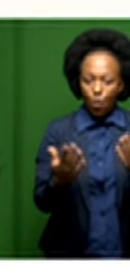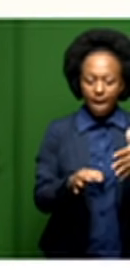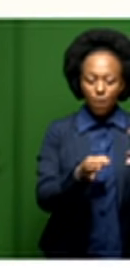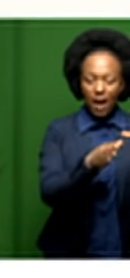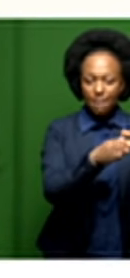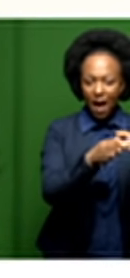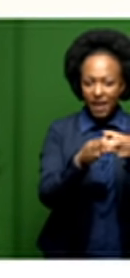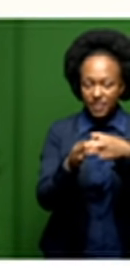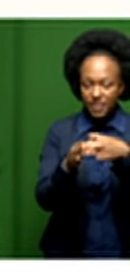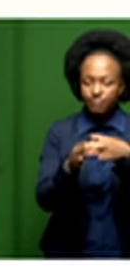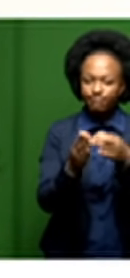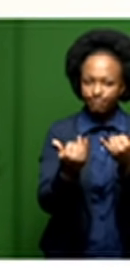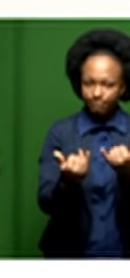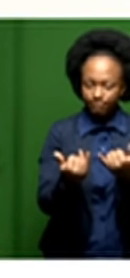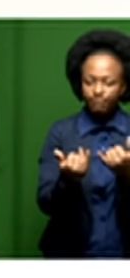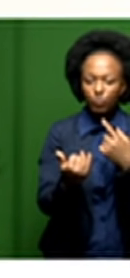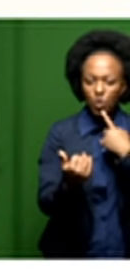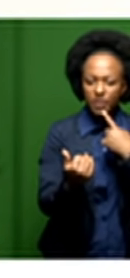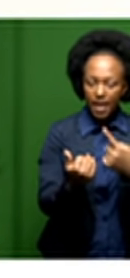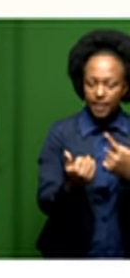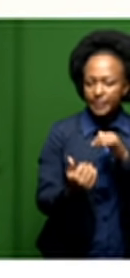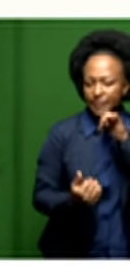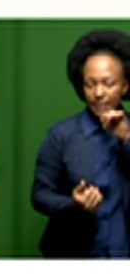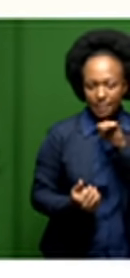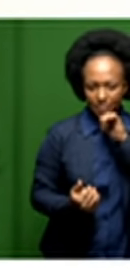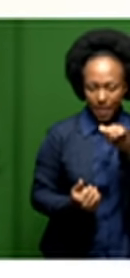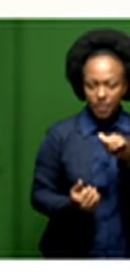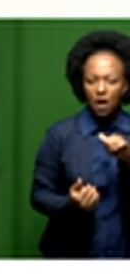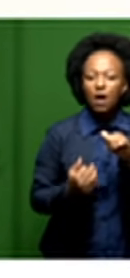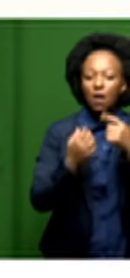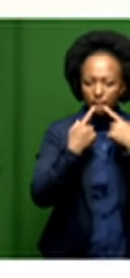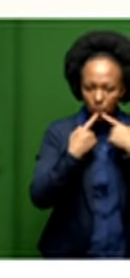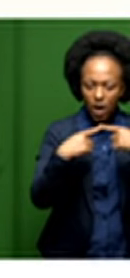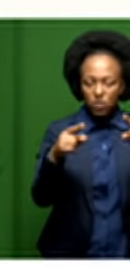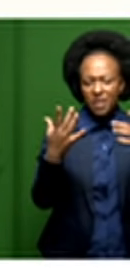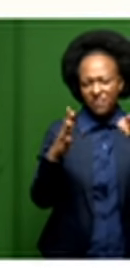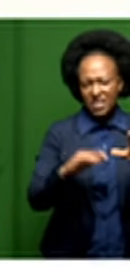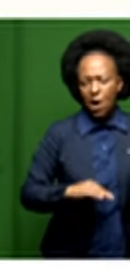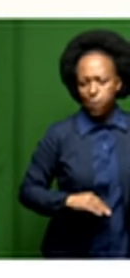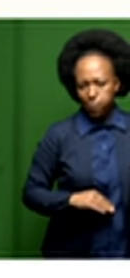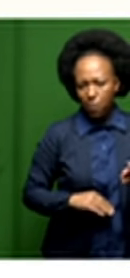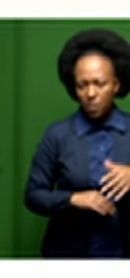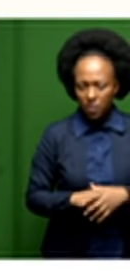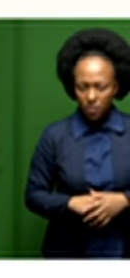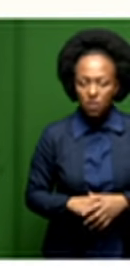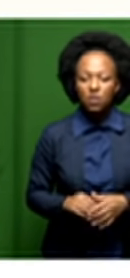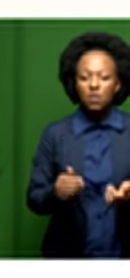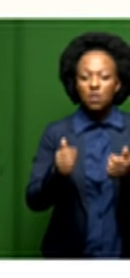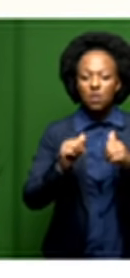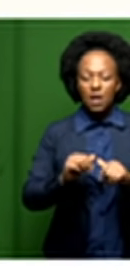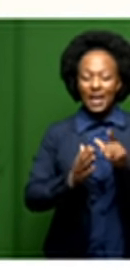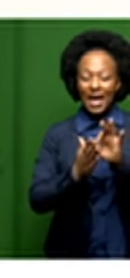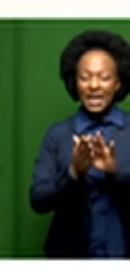political parties to say, whether we like it or not, there is a pronouncement. Another aspect that I think will make these